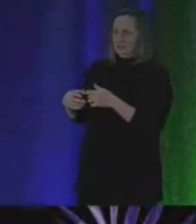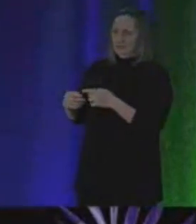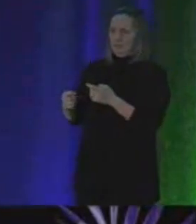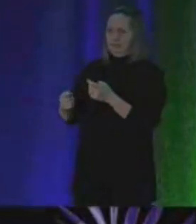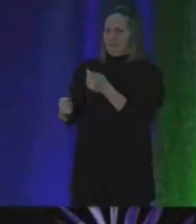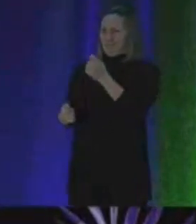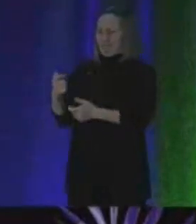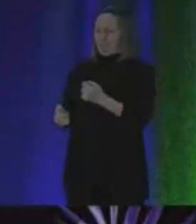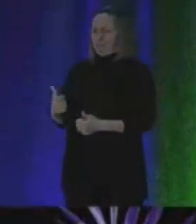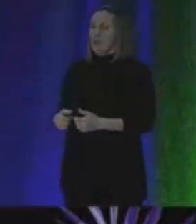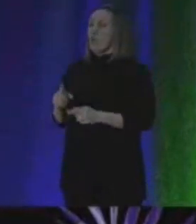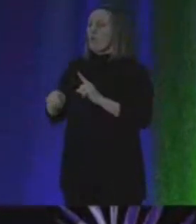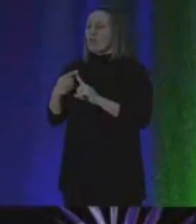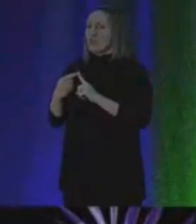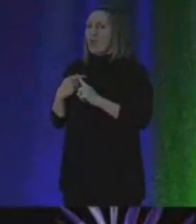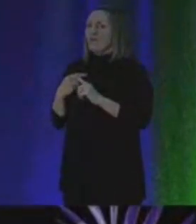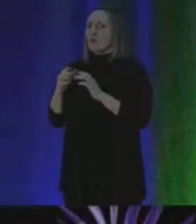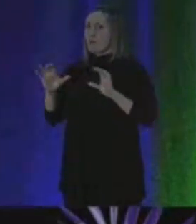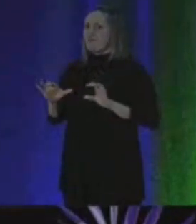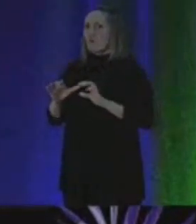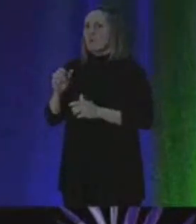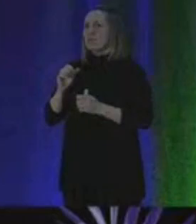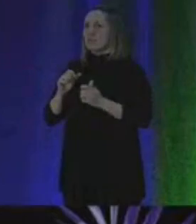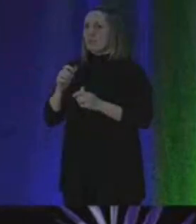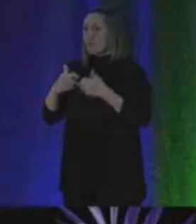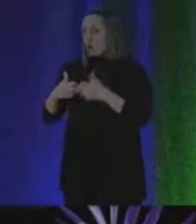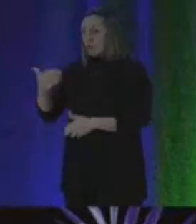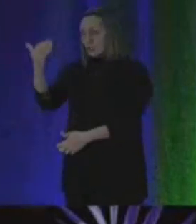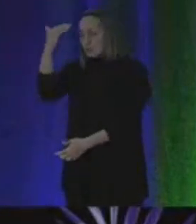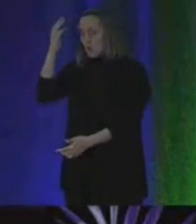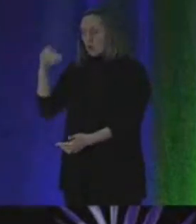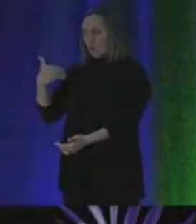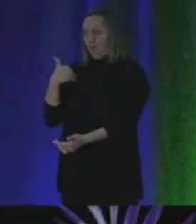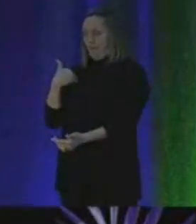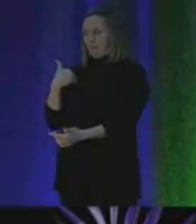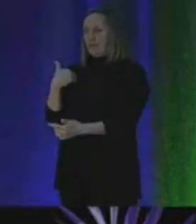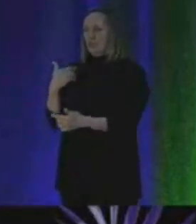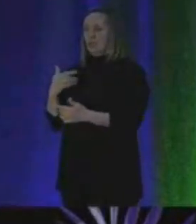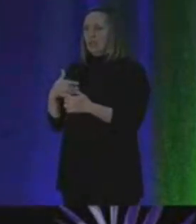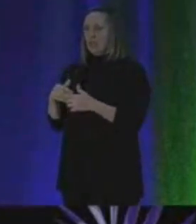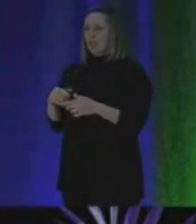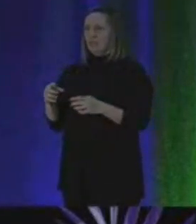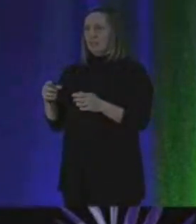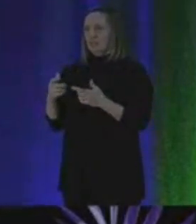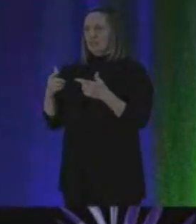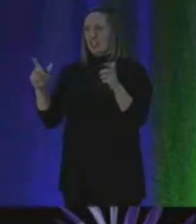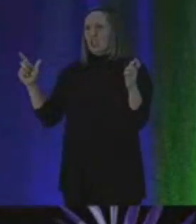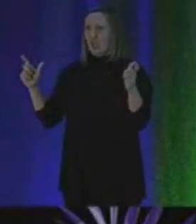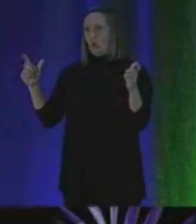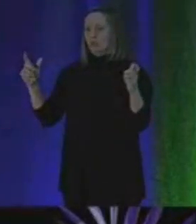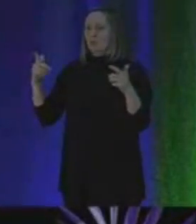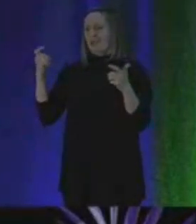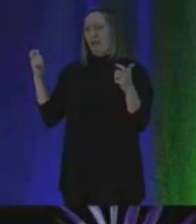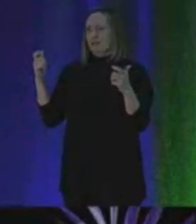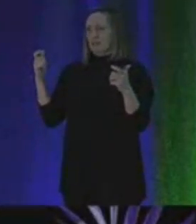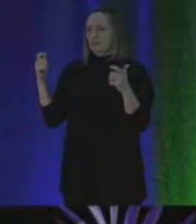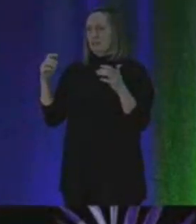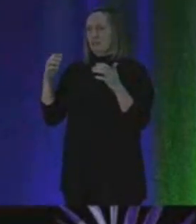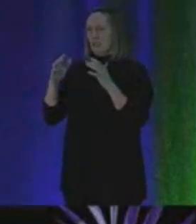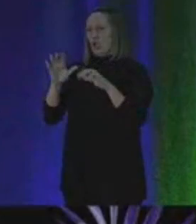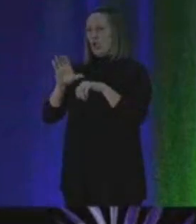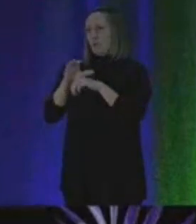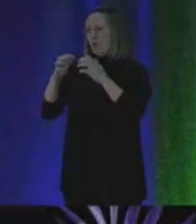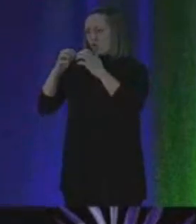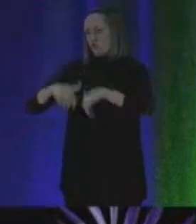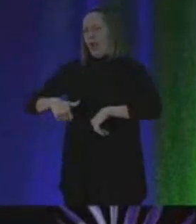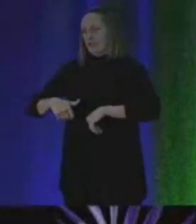things, but like when you have a performance problem, you know that you have a performance problem. It's like a dinosaur on your screen because your shit crashed or whatever. Memory leaks